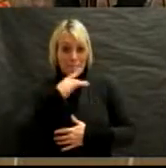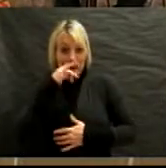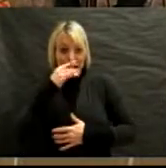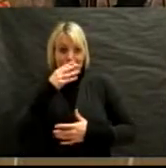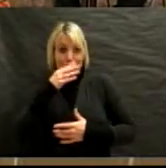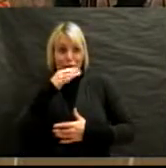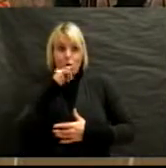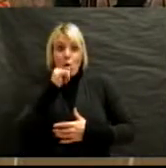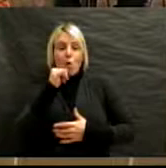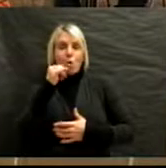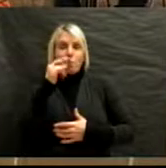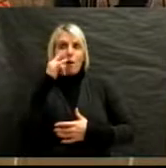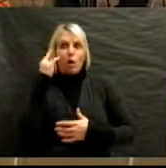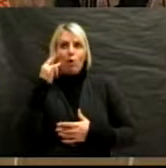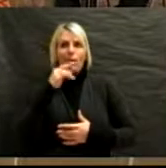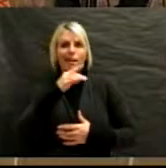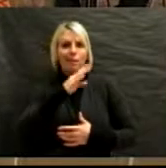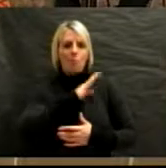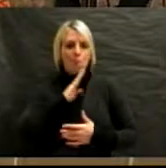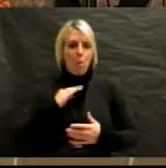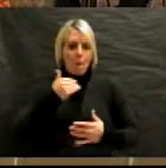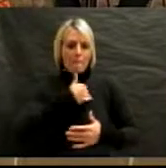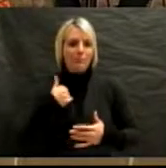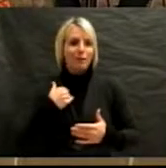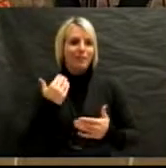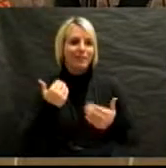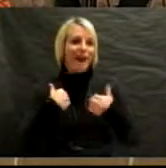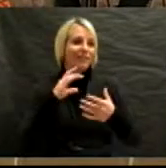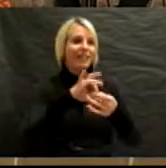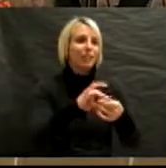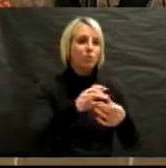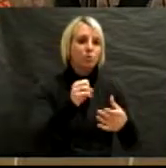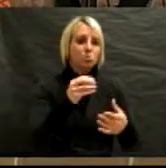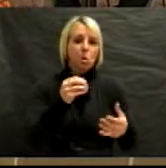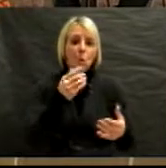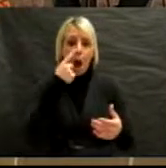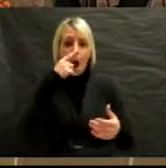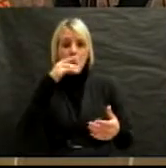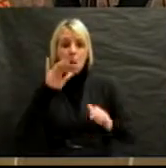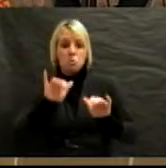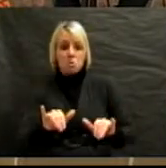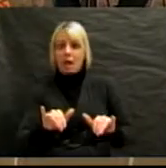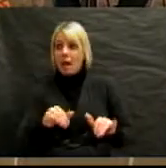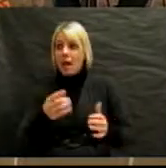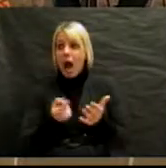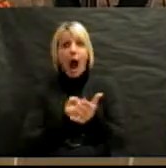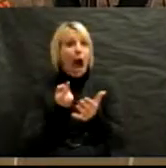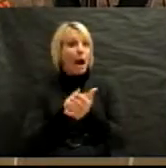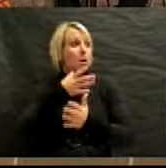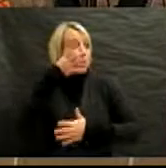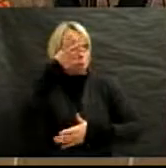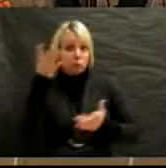a committee with a lot of hockey parents. Their park, I suppose they can cover both of those areas.